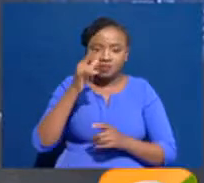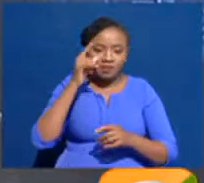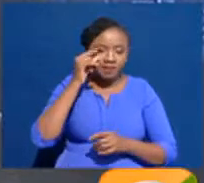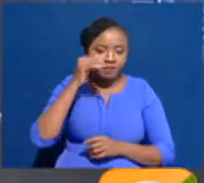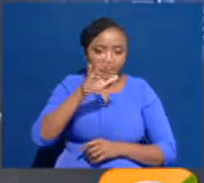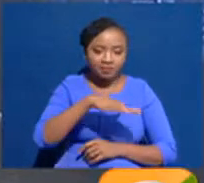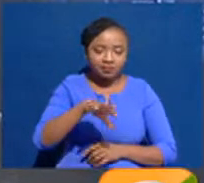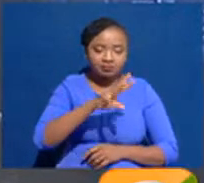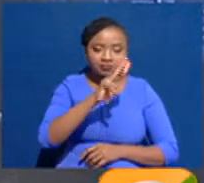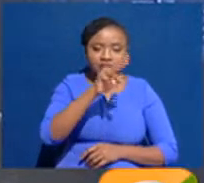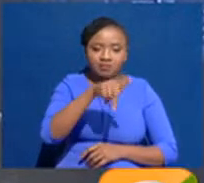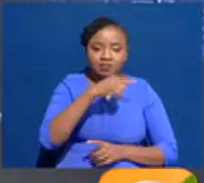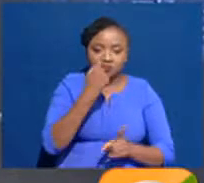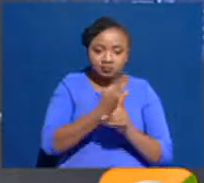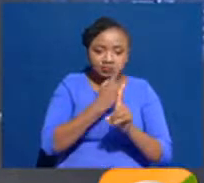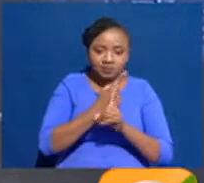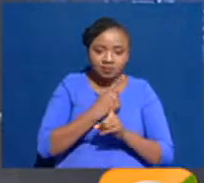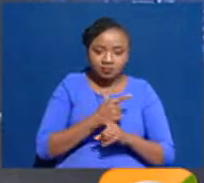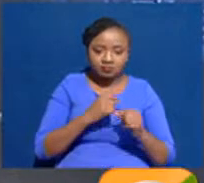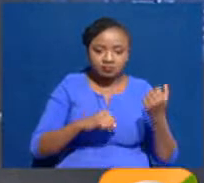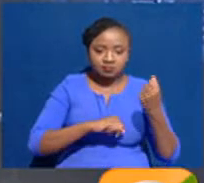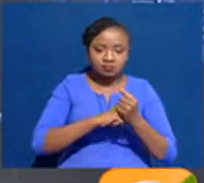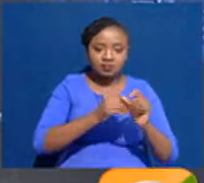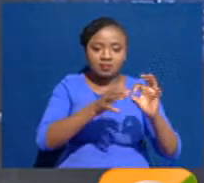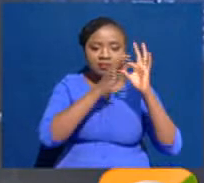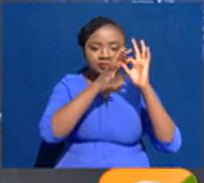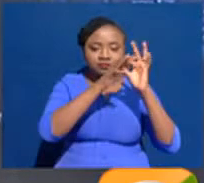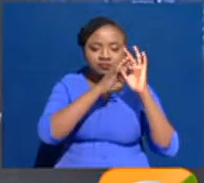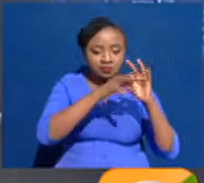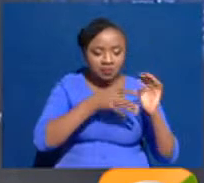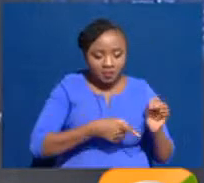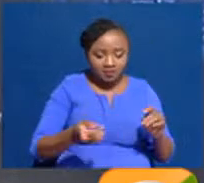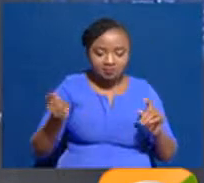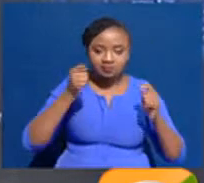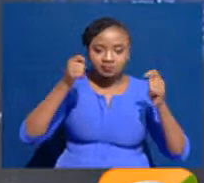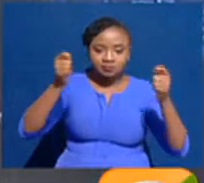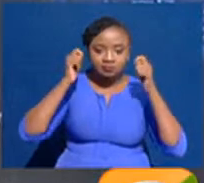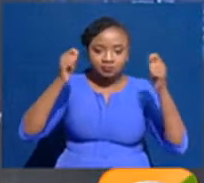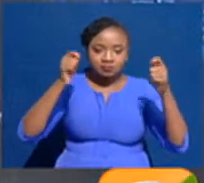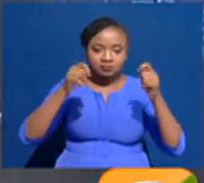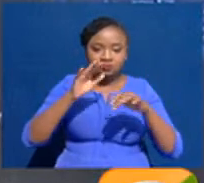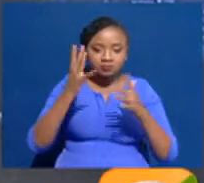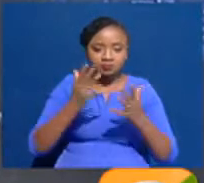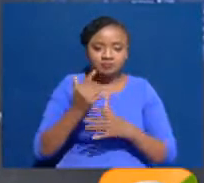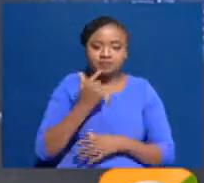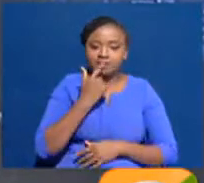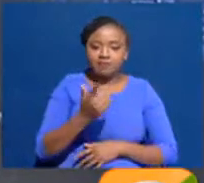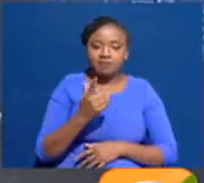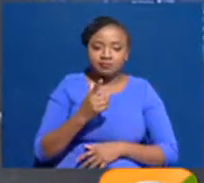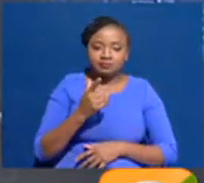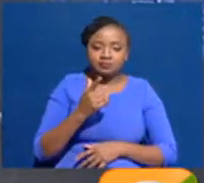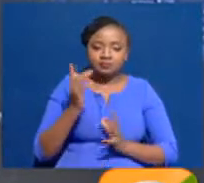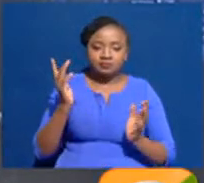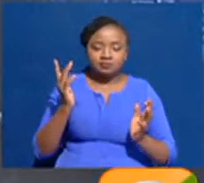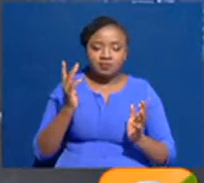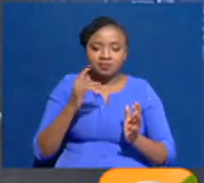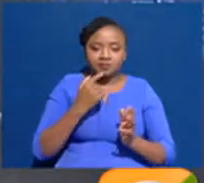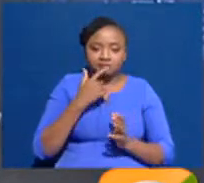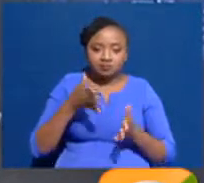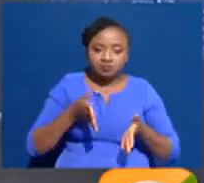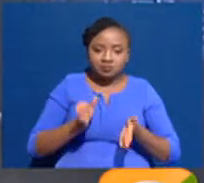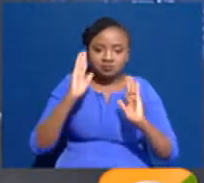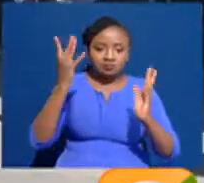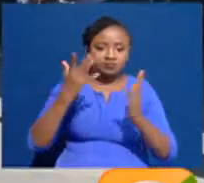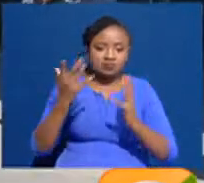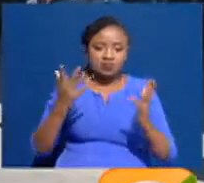of Parliament, allied to Azimio, led their supporters in demonstrating along Moi Avenue in Mapembeni area. The